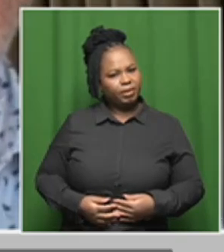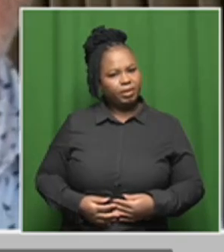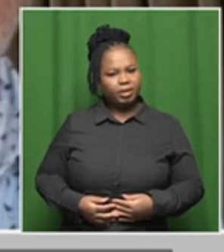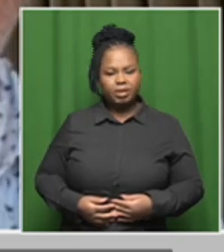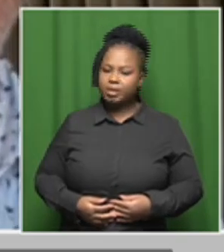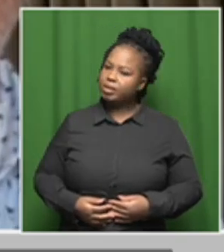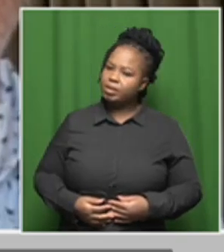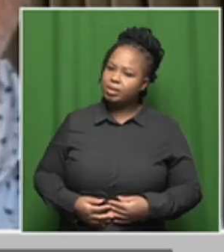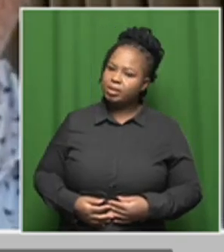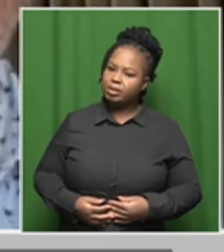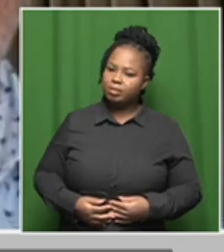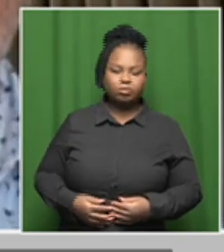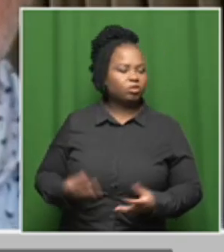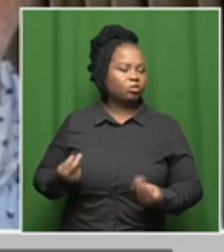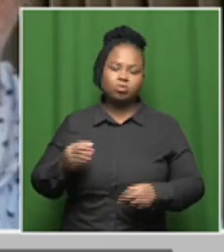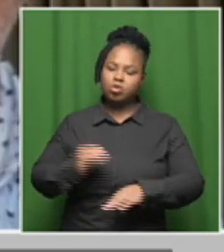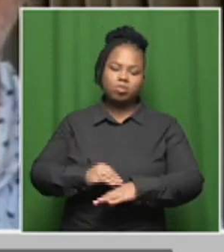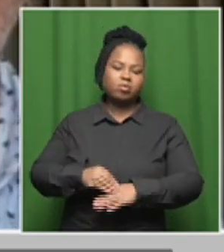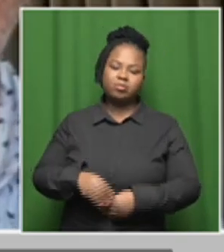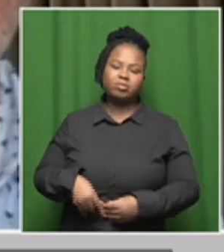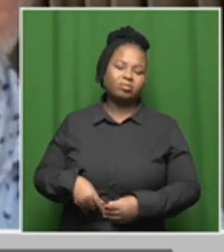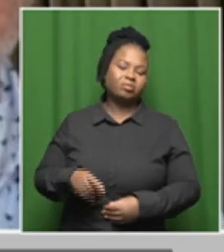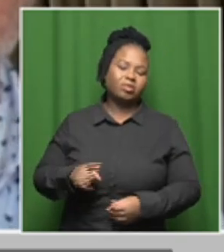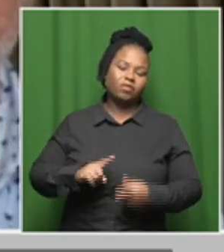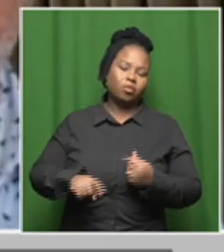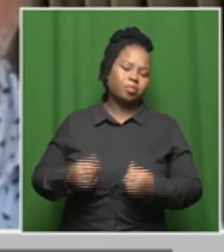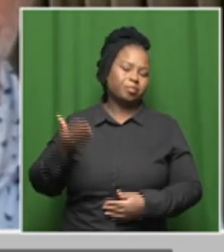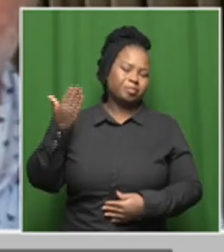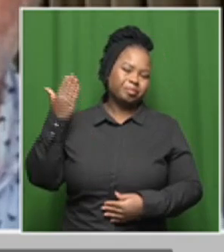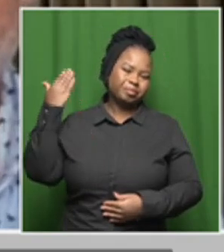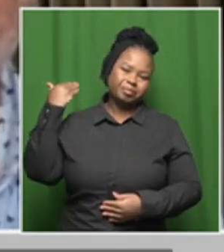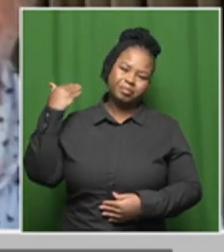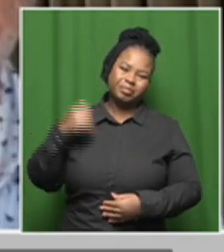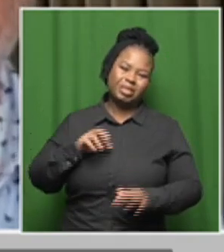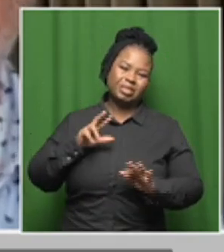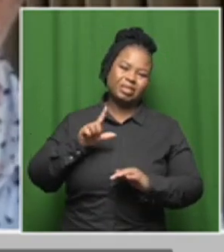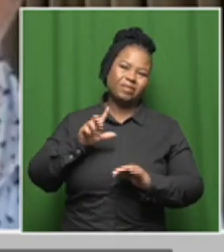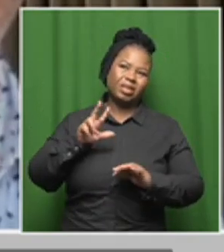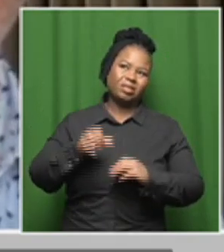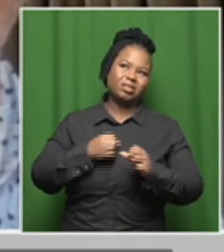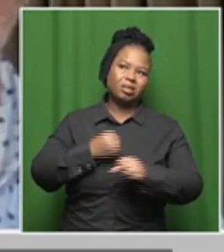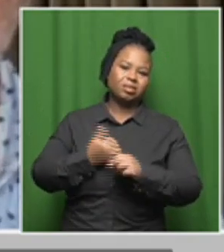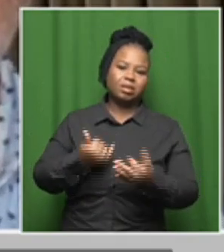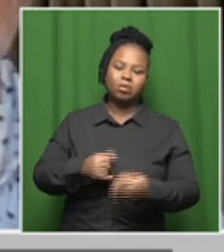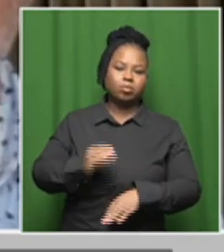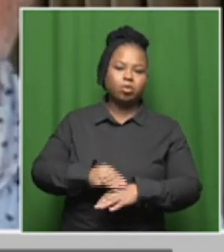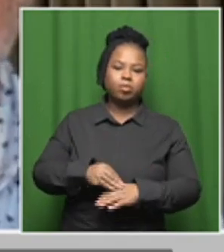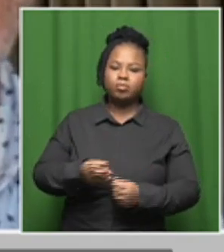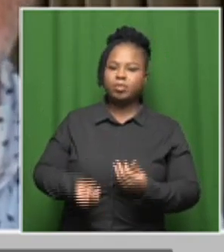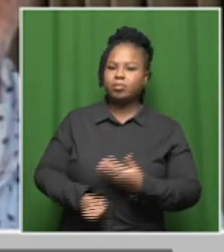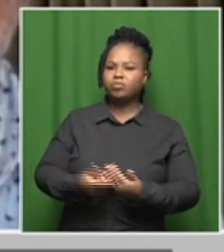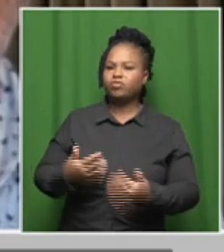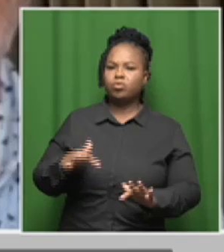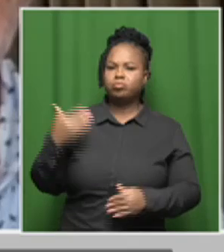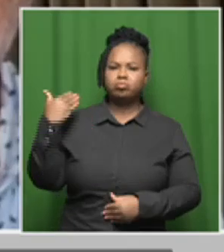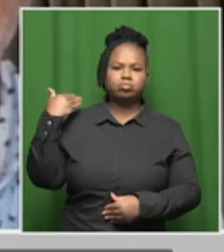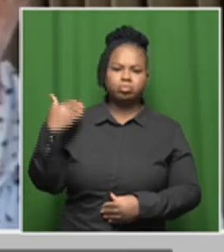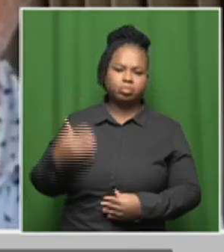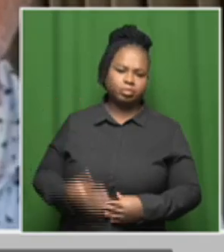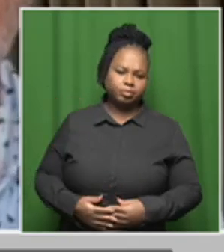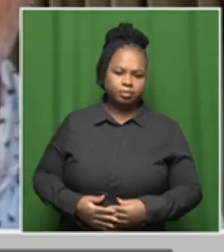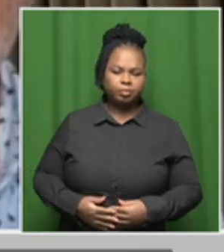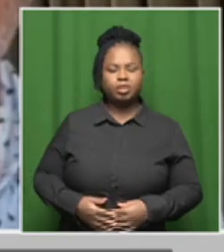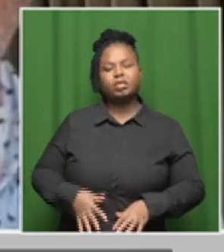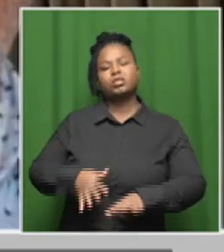No, this is not a new problem. They've had this problem for 7-8 years at least now. So they have been a little